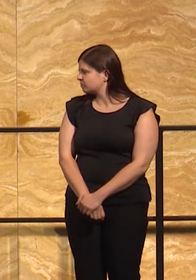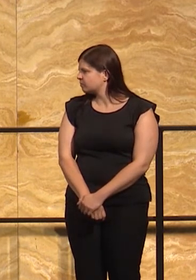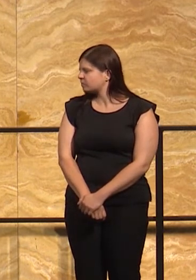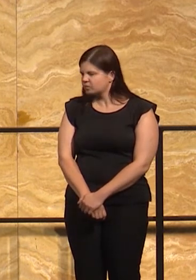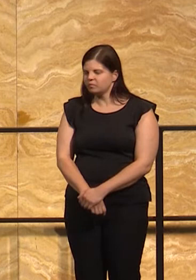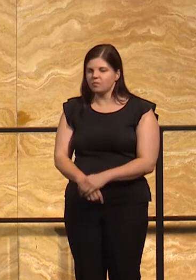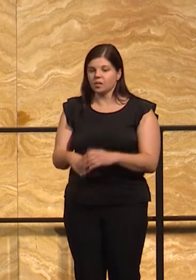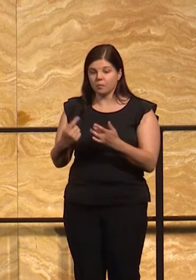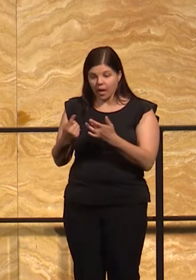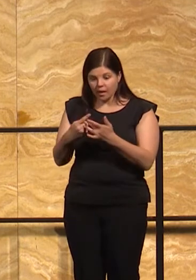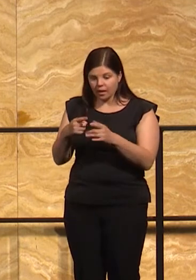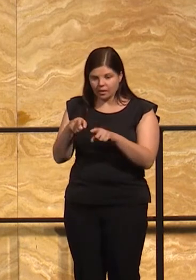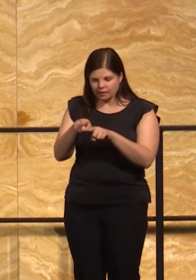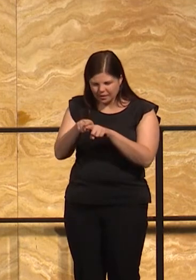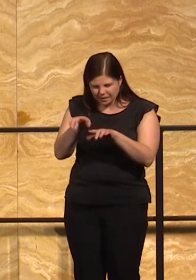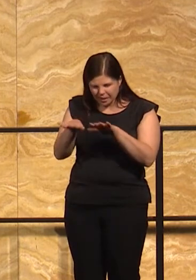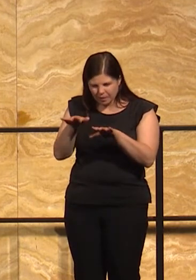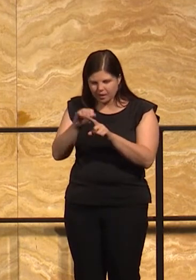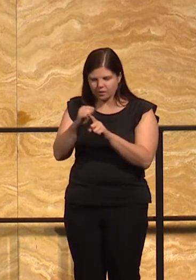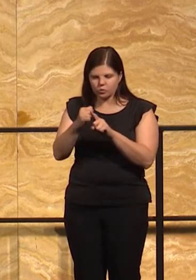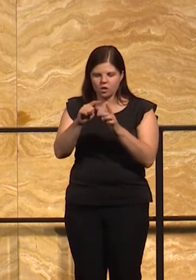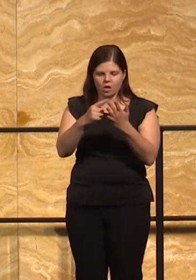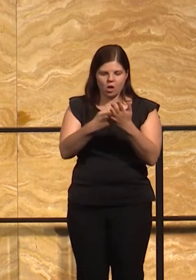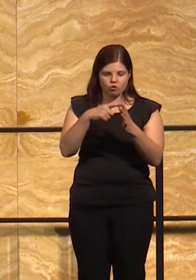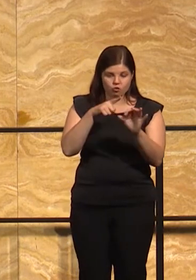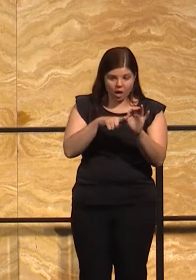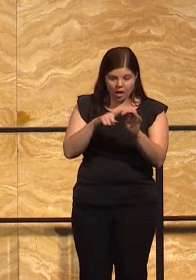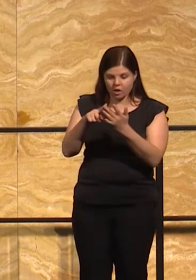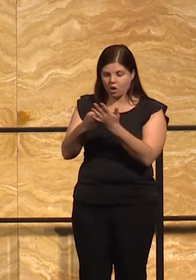A parallel situation, the Iraq-Iran war in the 80s.